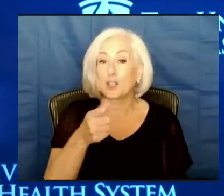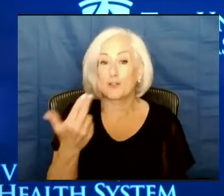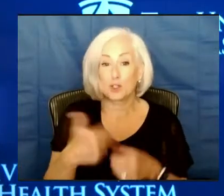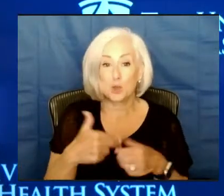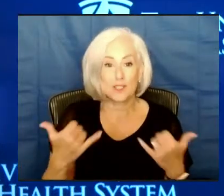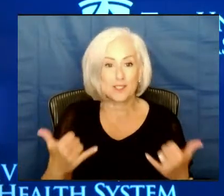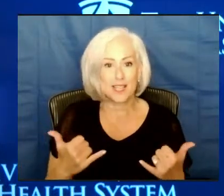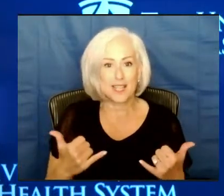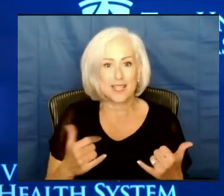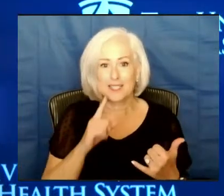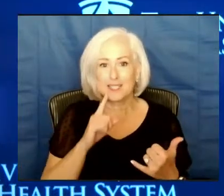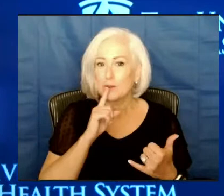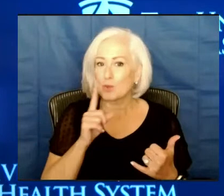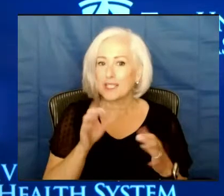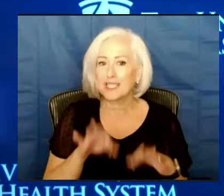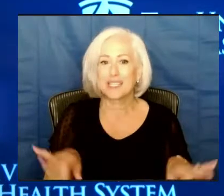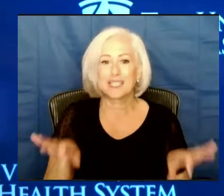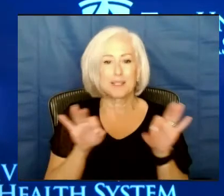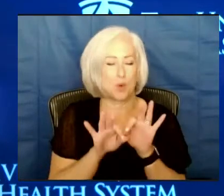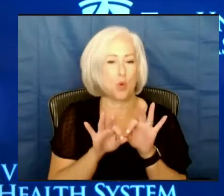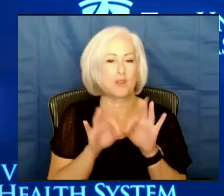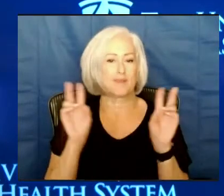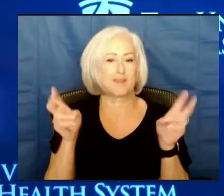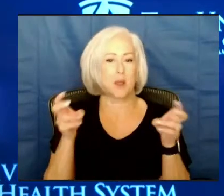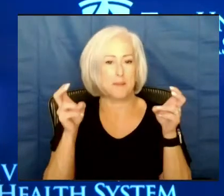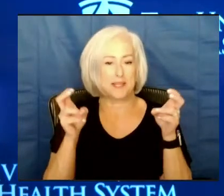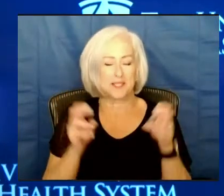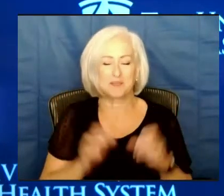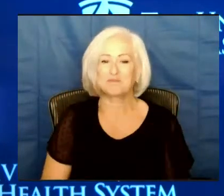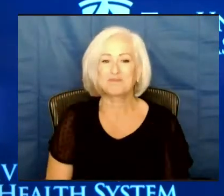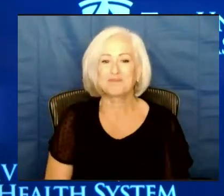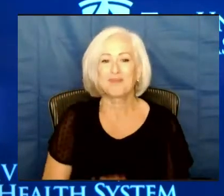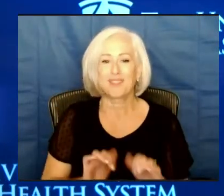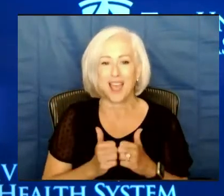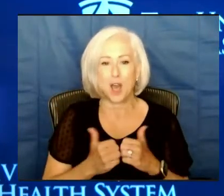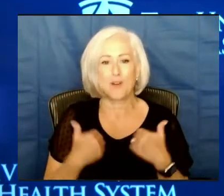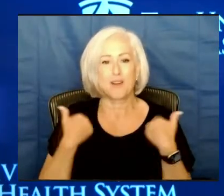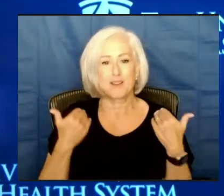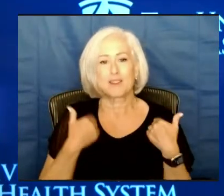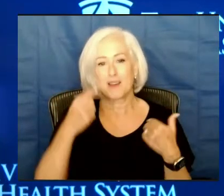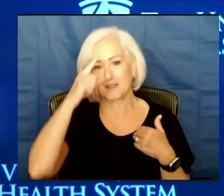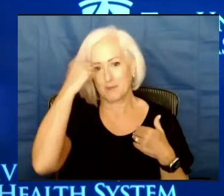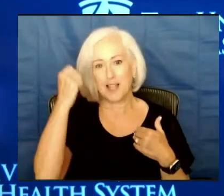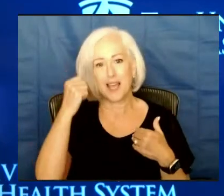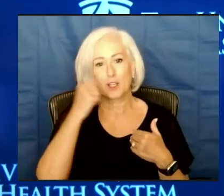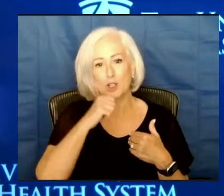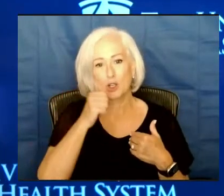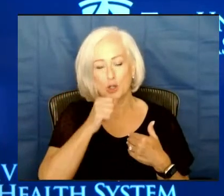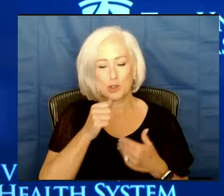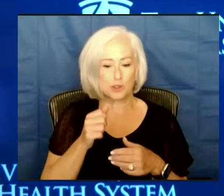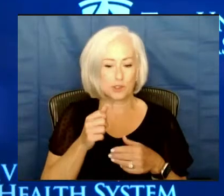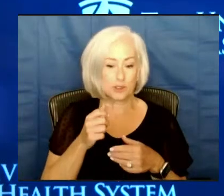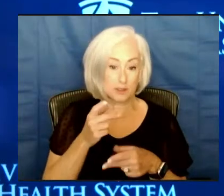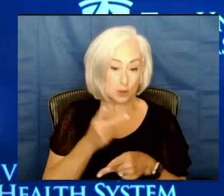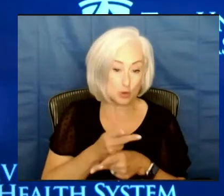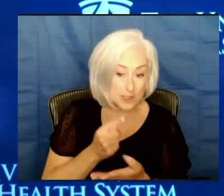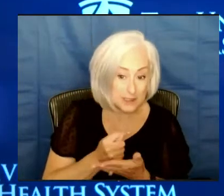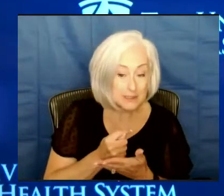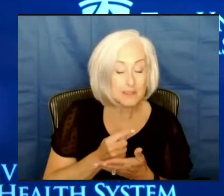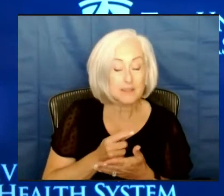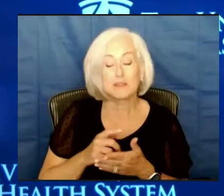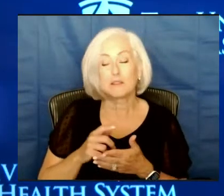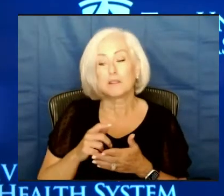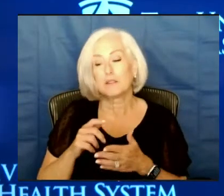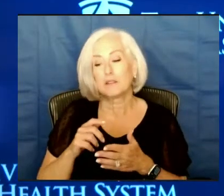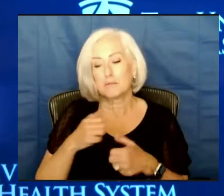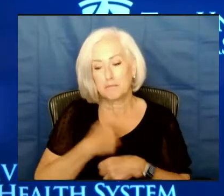really important topic, and how young Black girls are treated makes a difference in how our society is and the character of